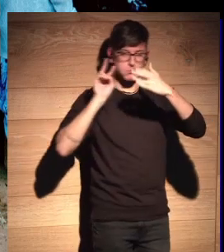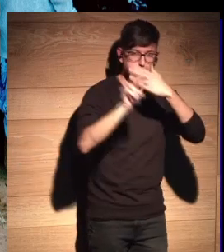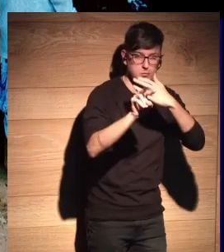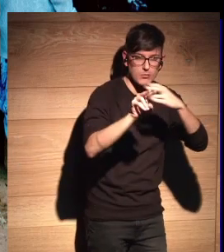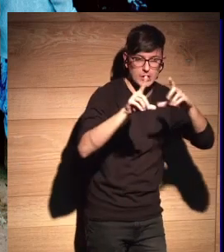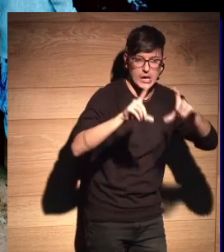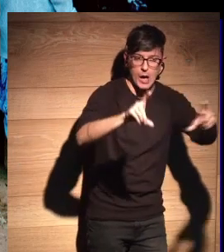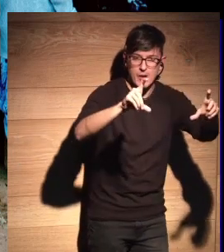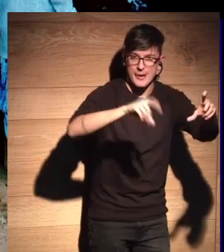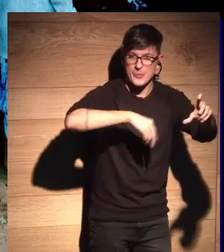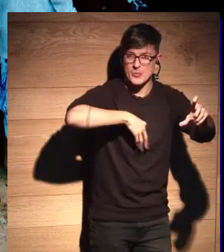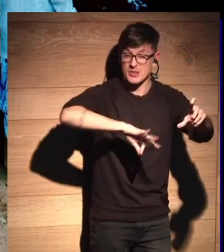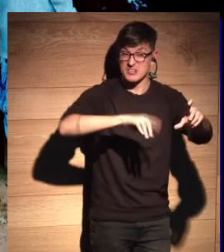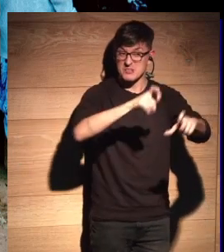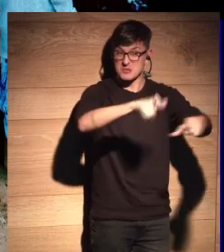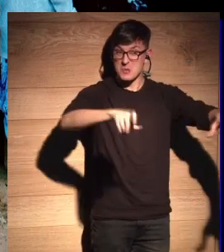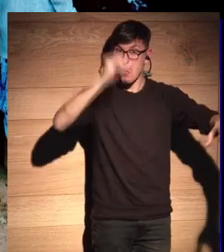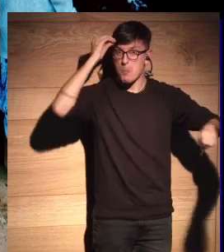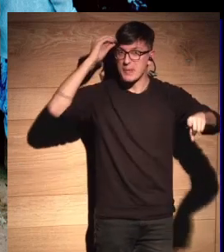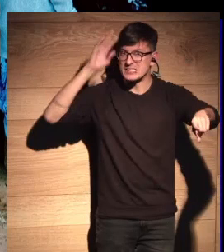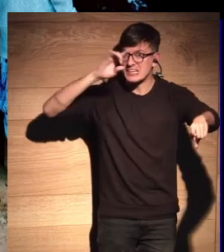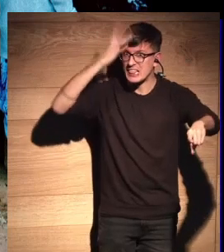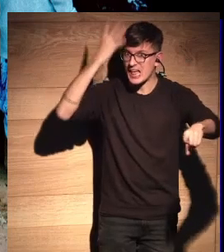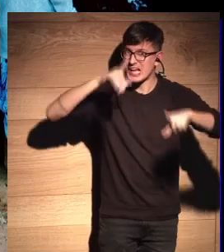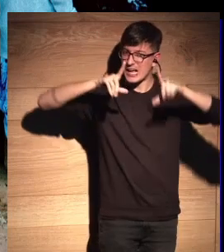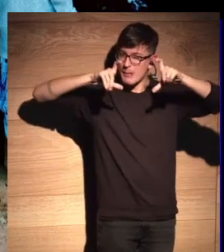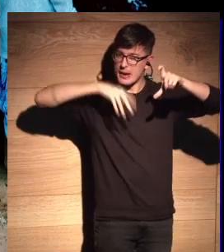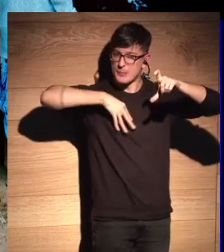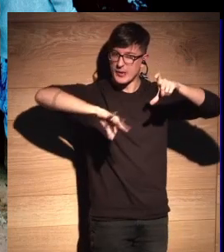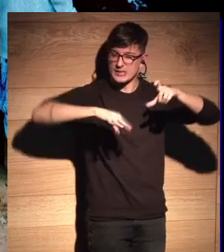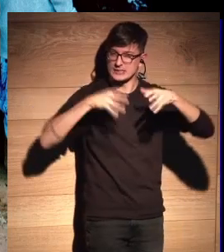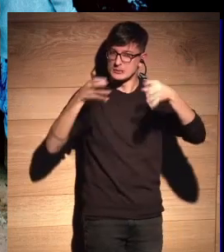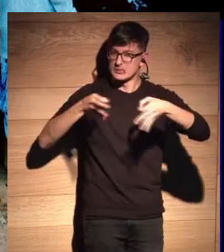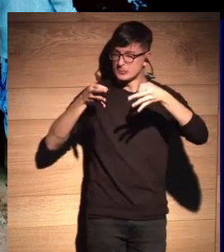they have these wild sort of myths that they,